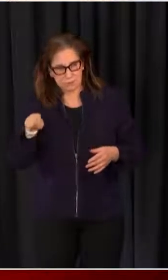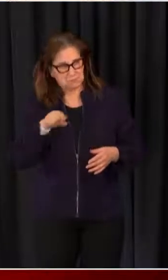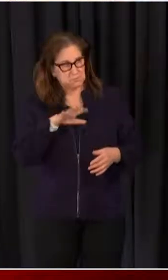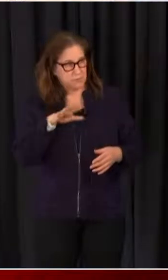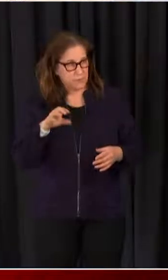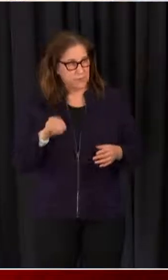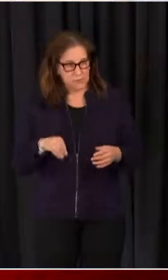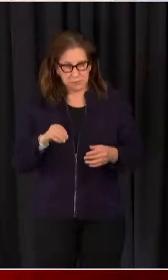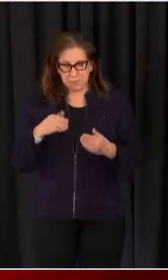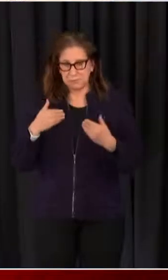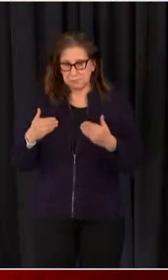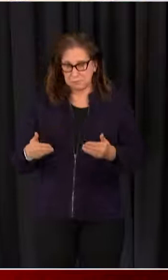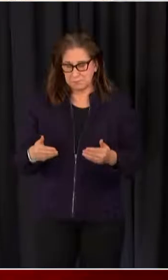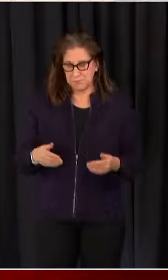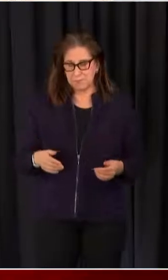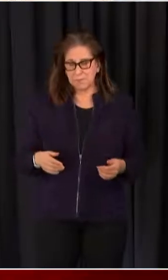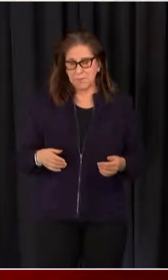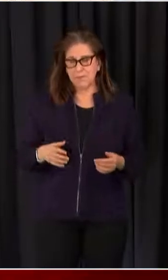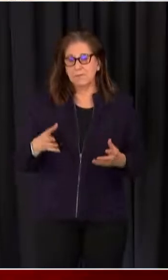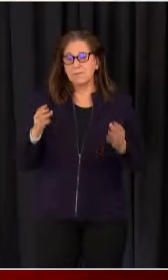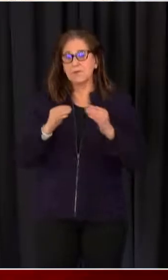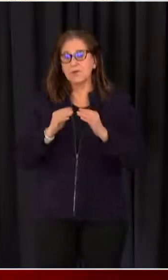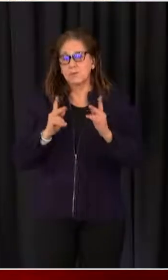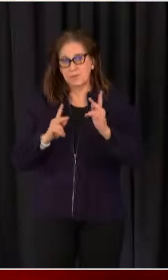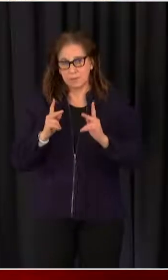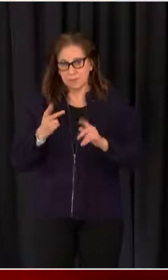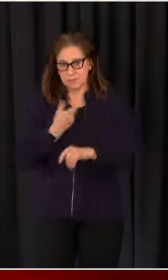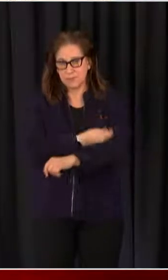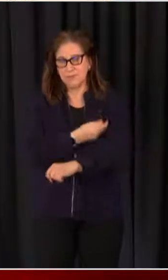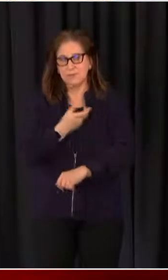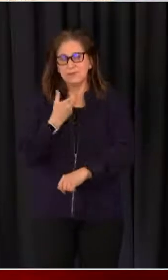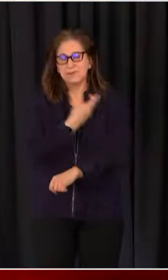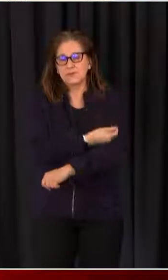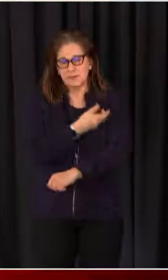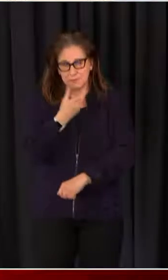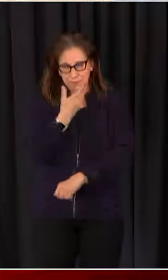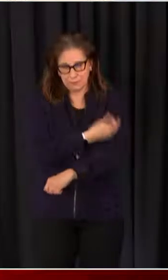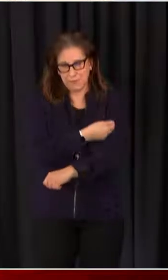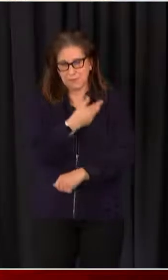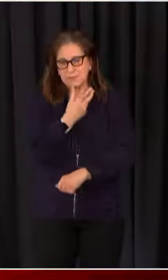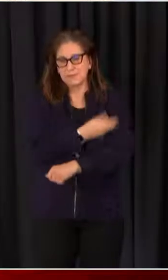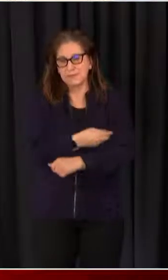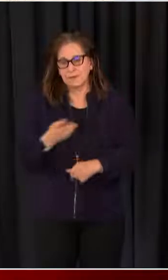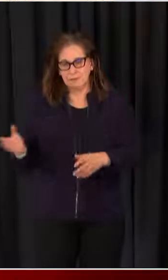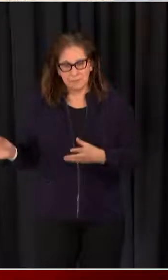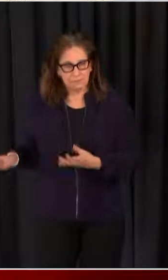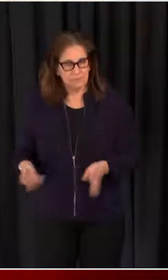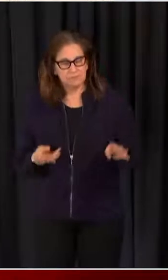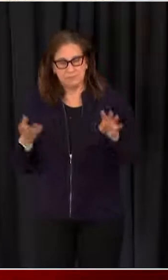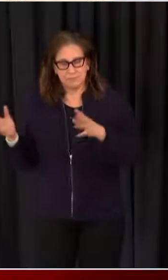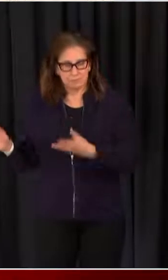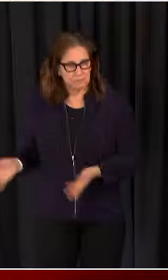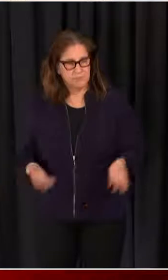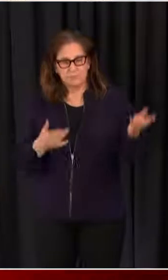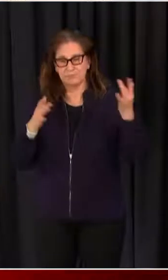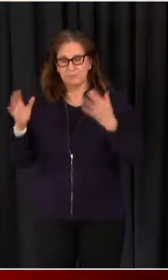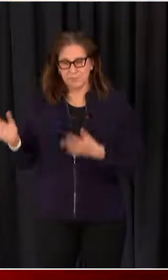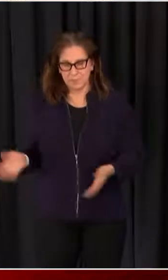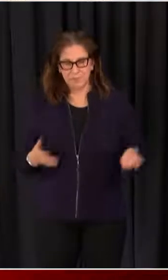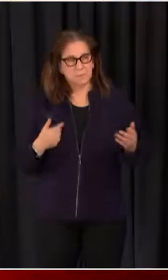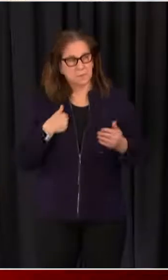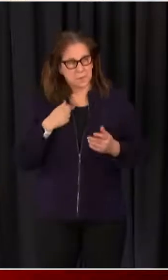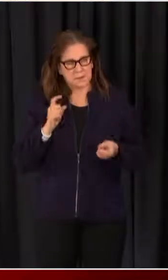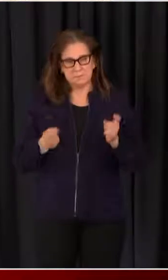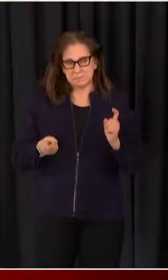communities. As more people get vaccinated, we know that we should expect to see some changes